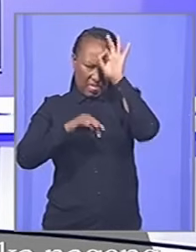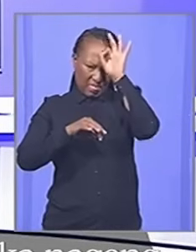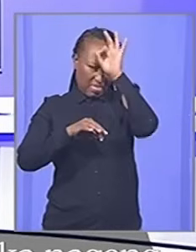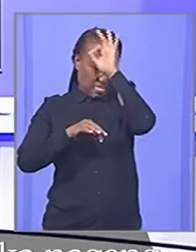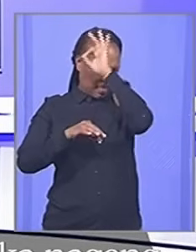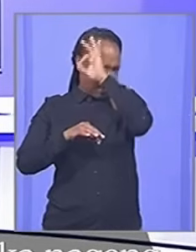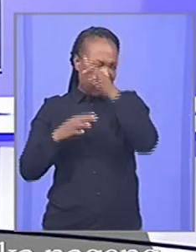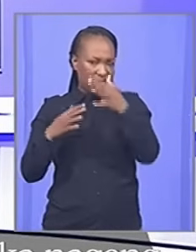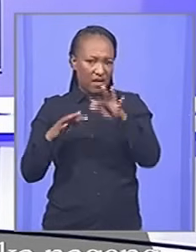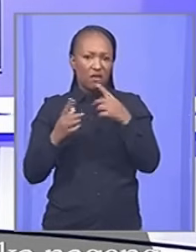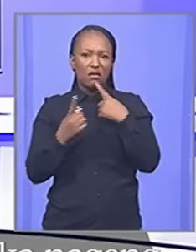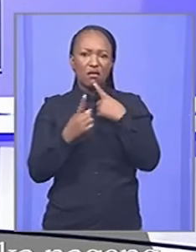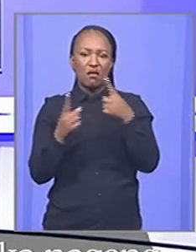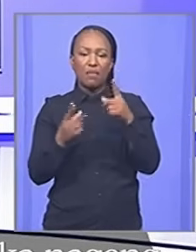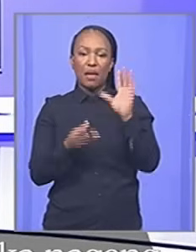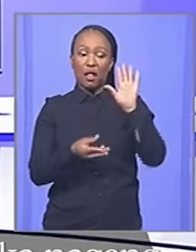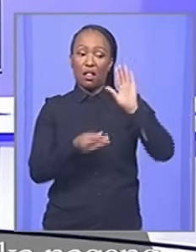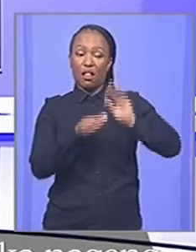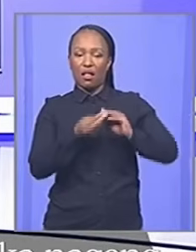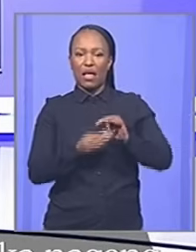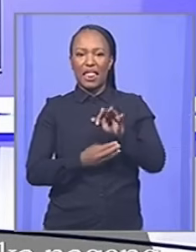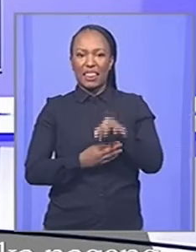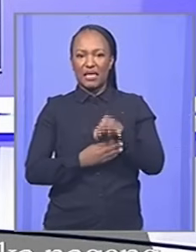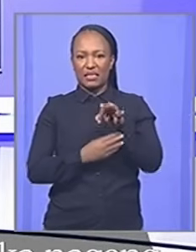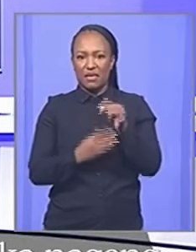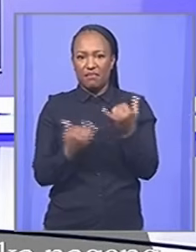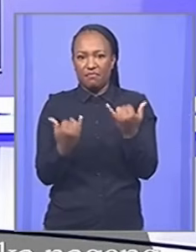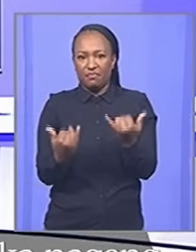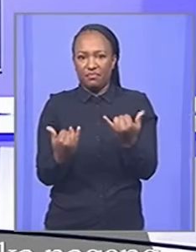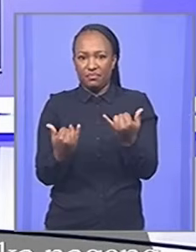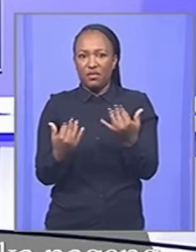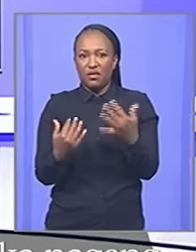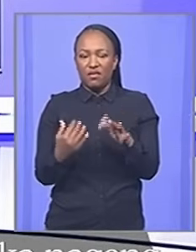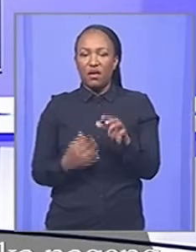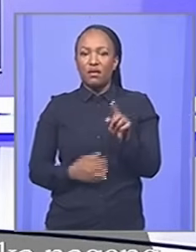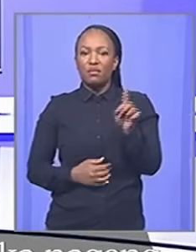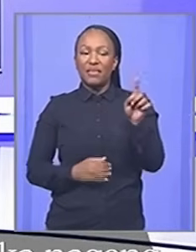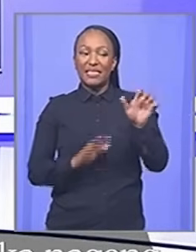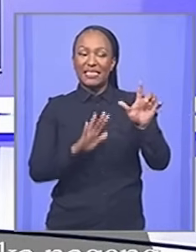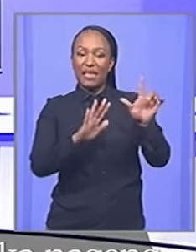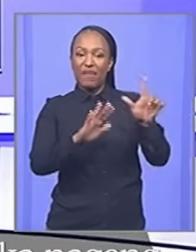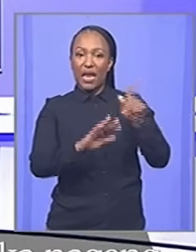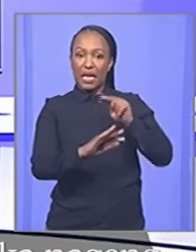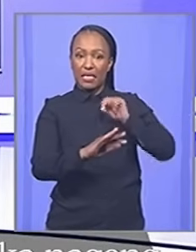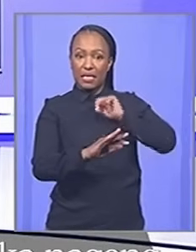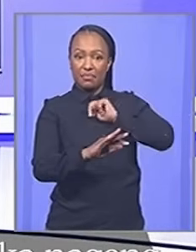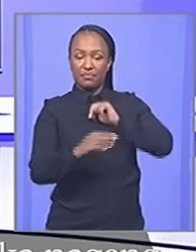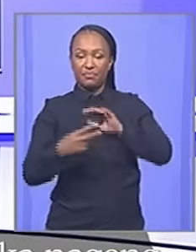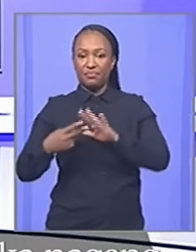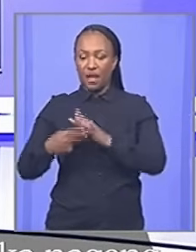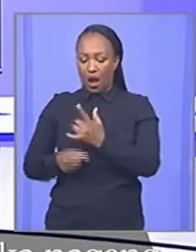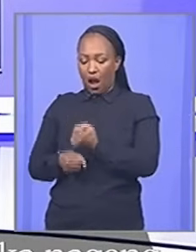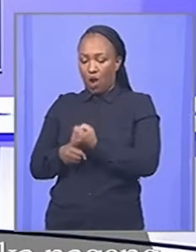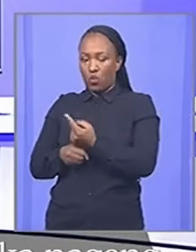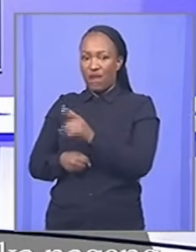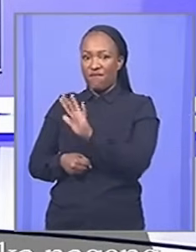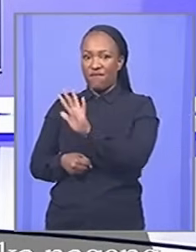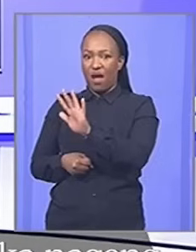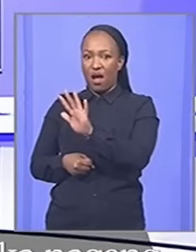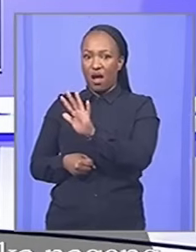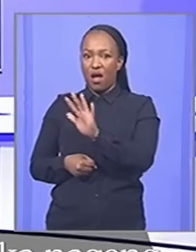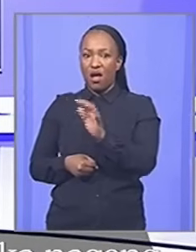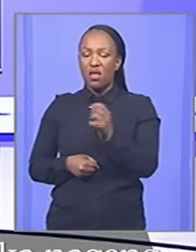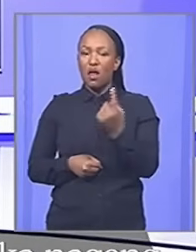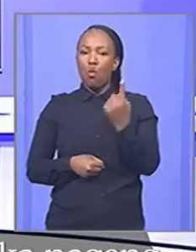palo ya diphetetšo go tše 13. Go begile diphetetšo tše 7 ka KwaZulu-Natal, tše 5 ka profenseng ya Gauteng, mola e tee le ka